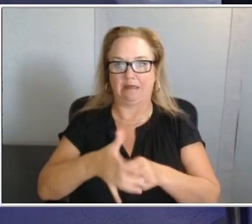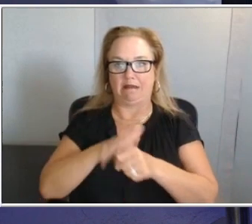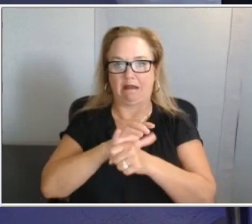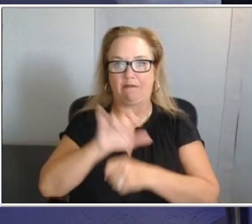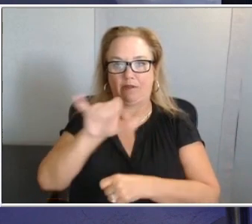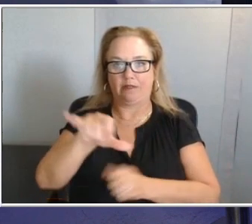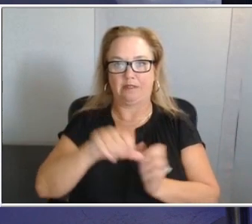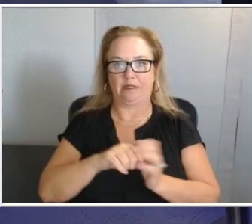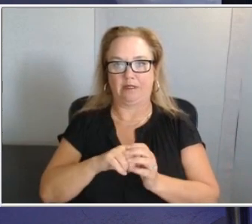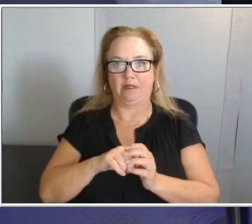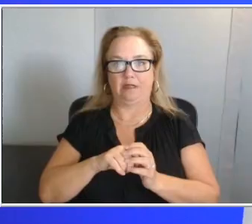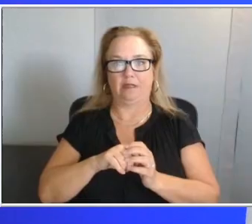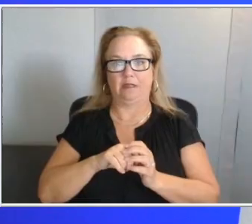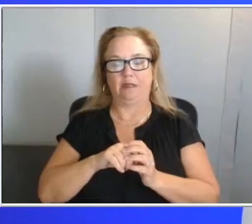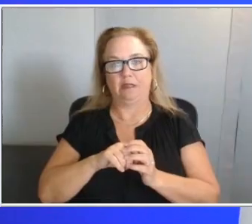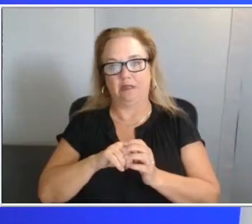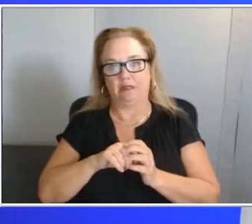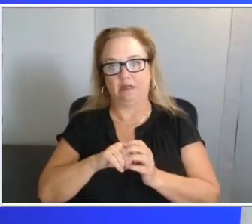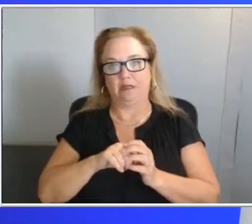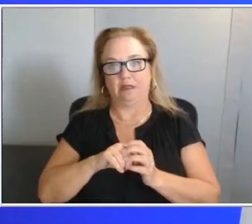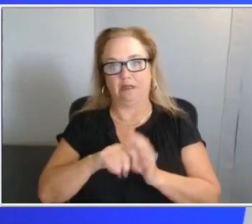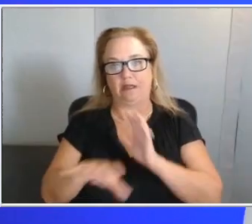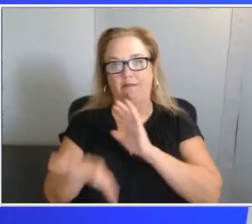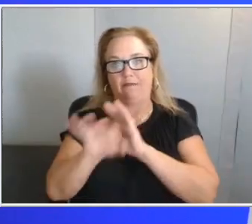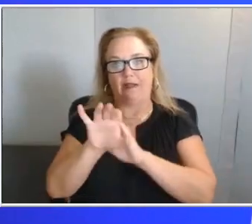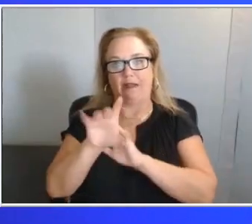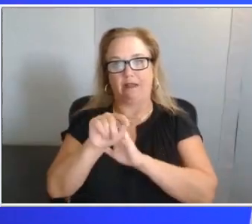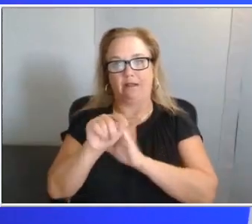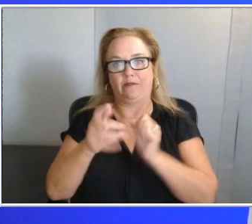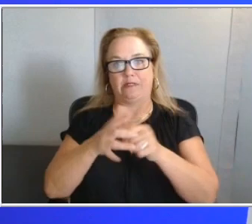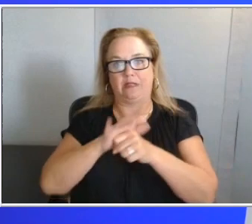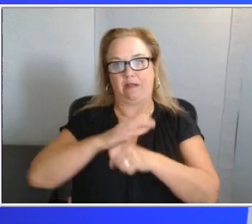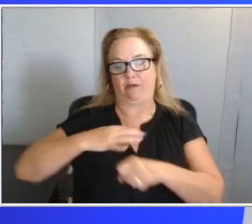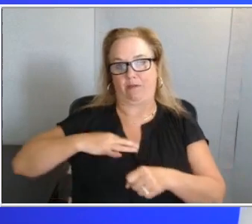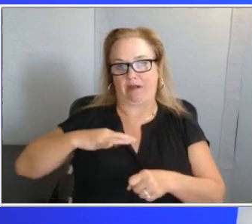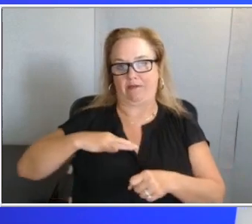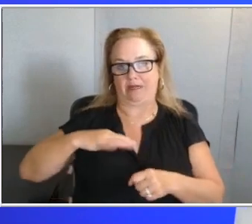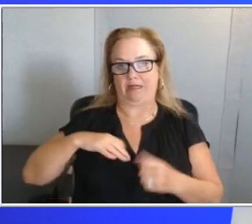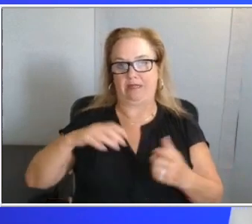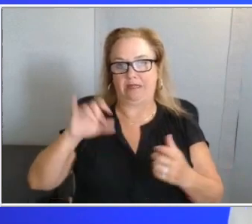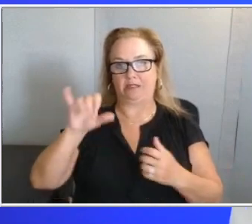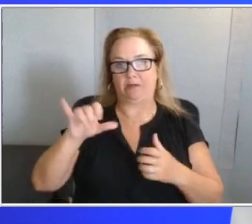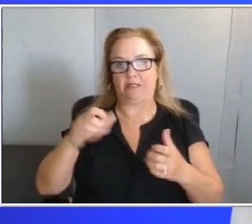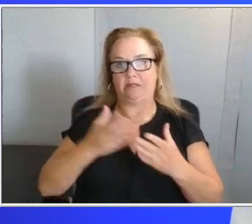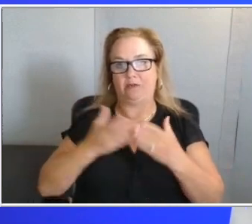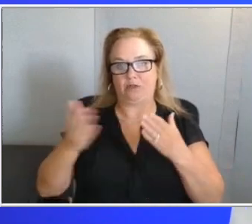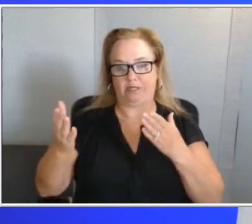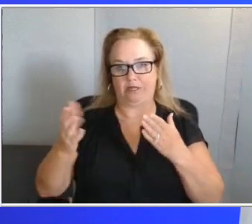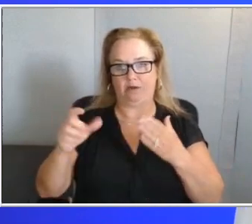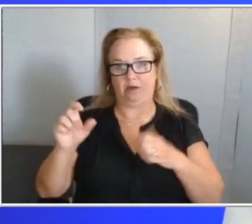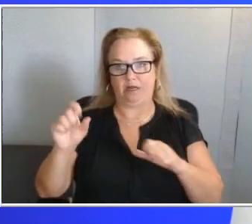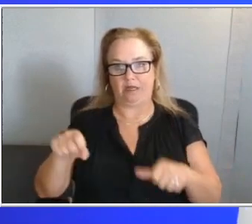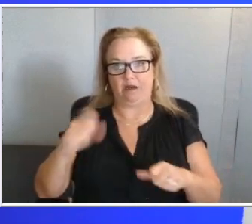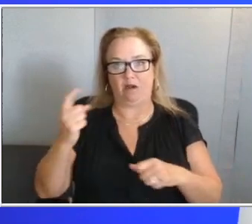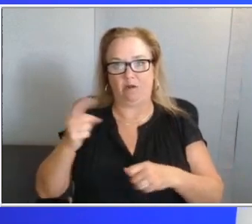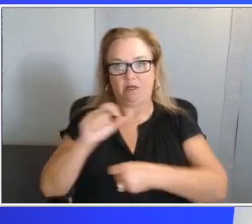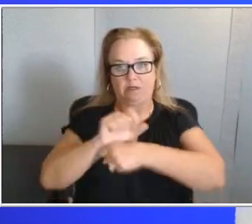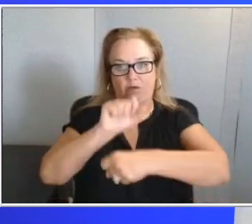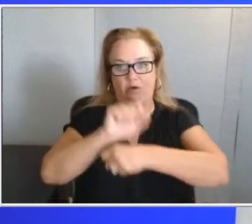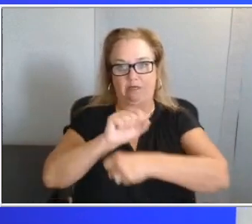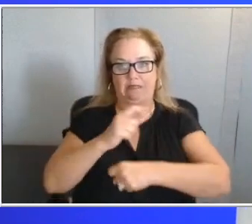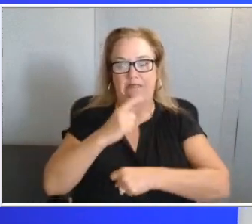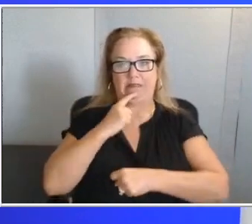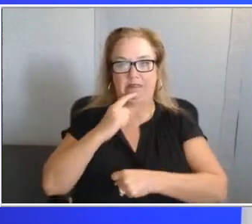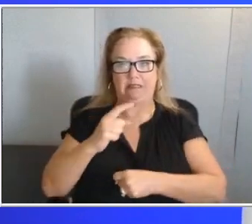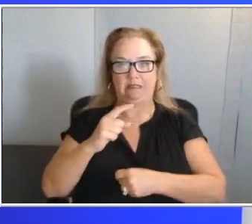the trick, though, is first of all finding out if it's a covered benefit. So that's the first thing. So we can always work towards telling them the